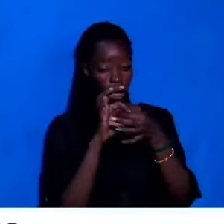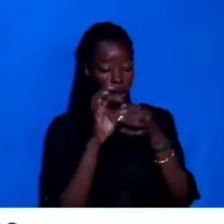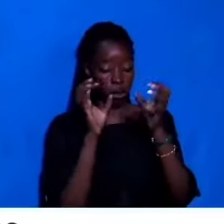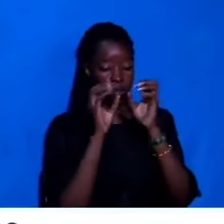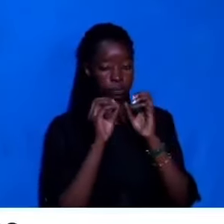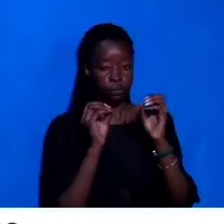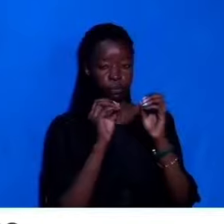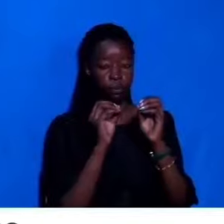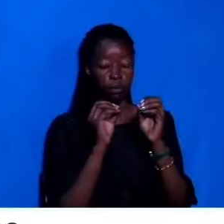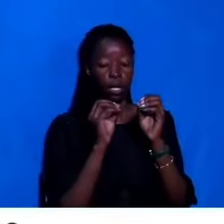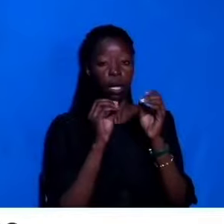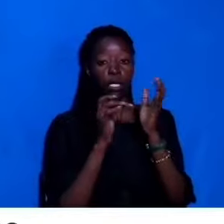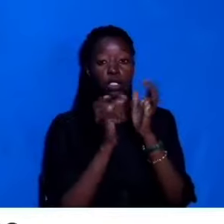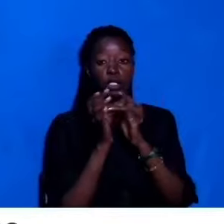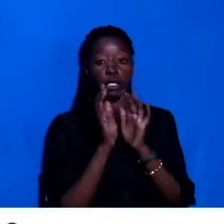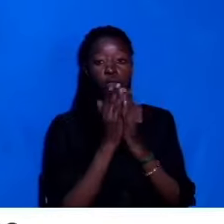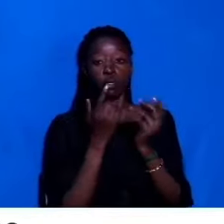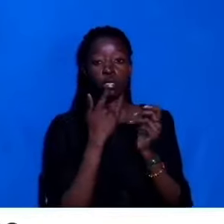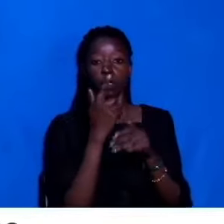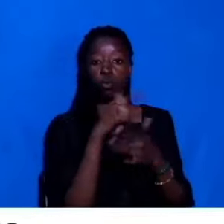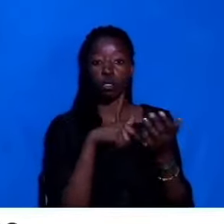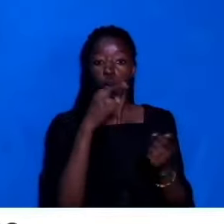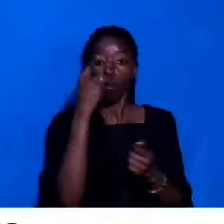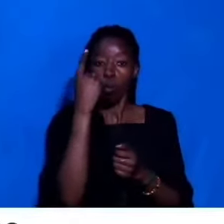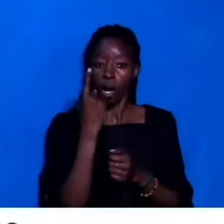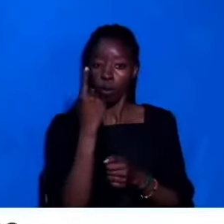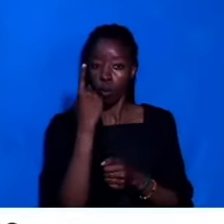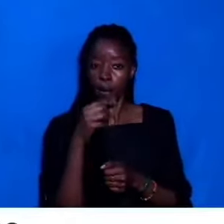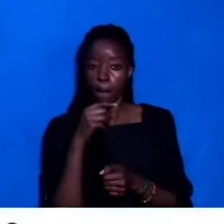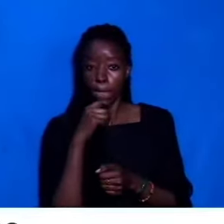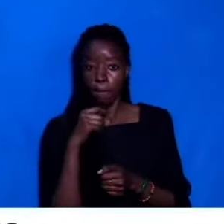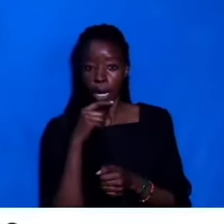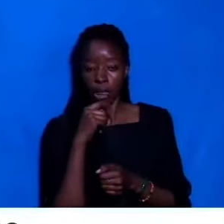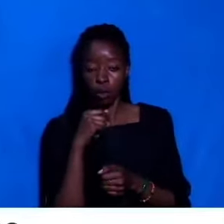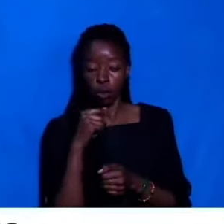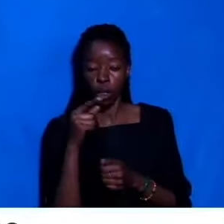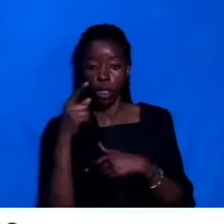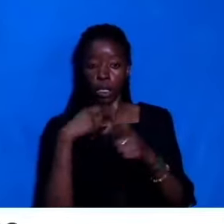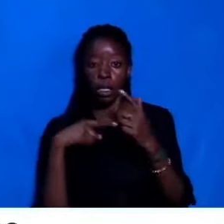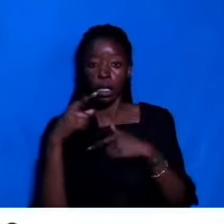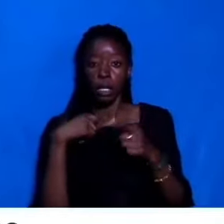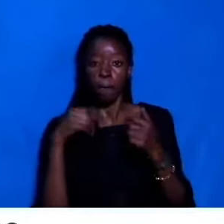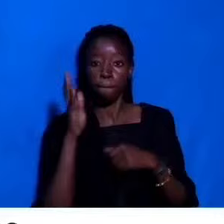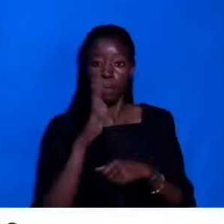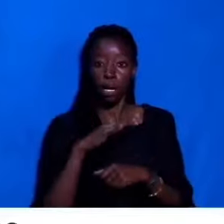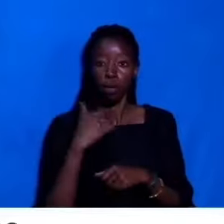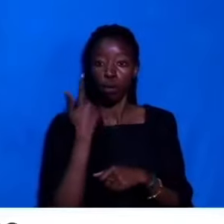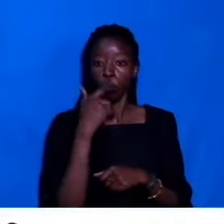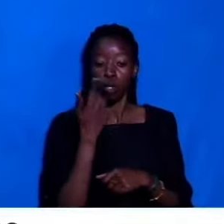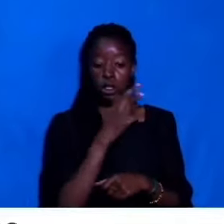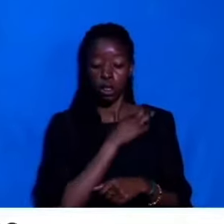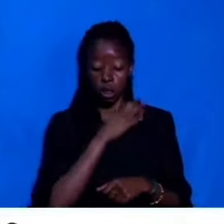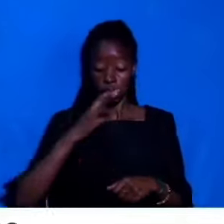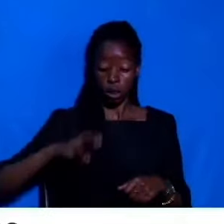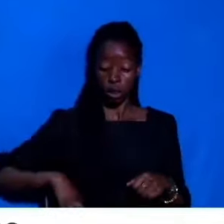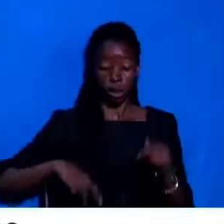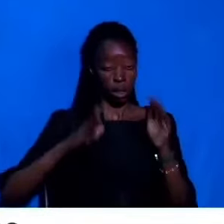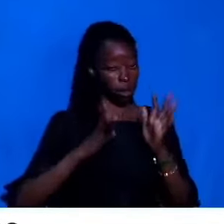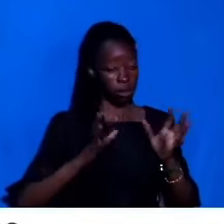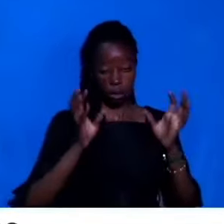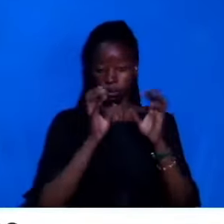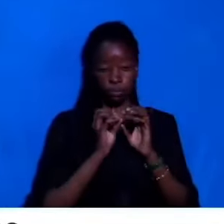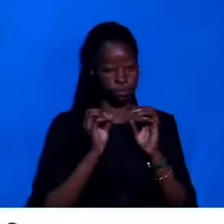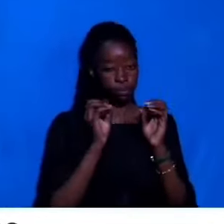them, who may not even have been considered to be religious. Jesus asked, where are the others? Is